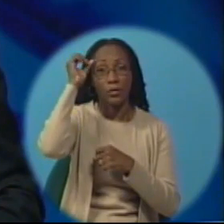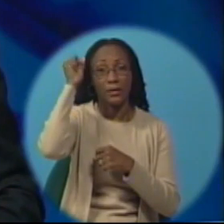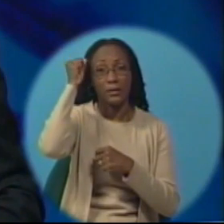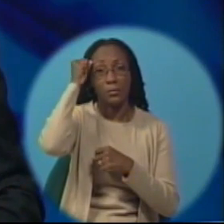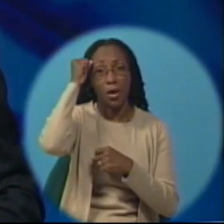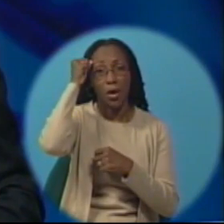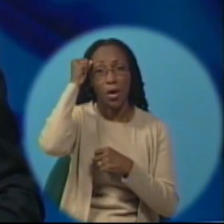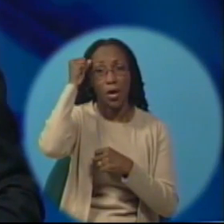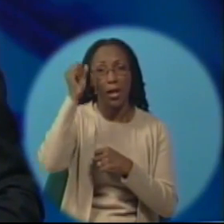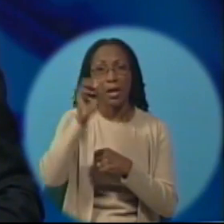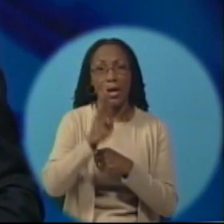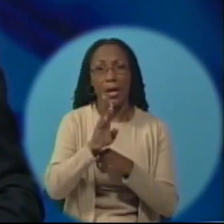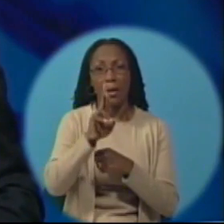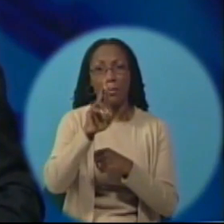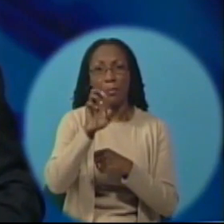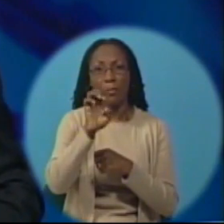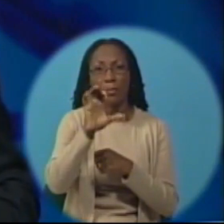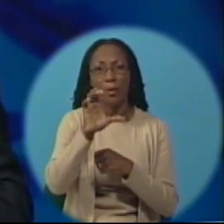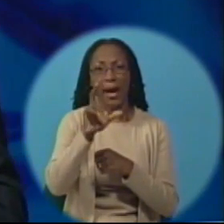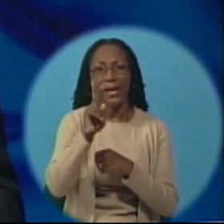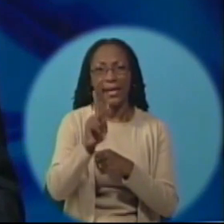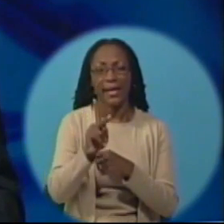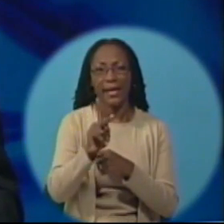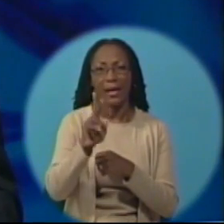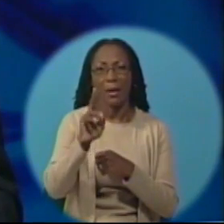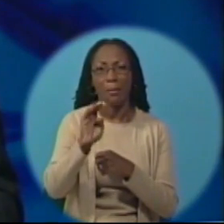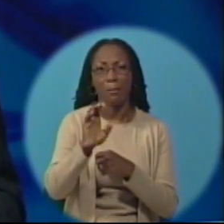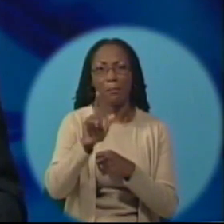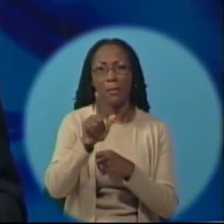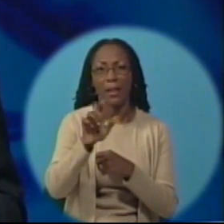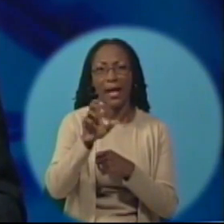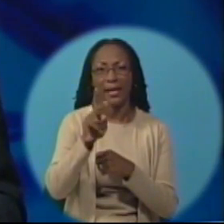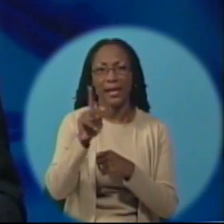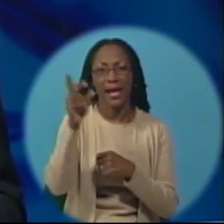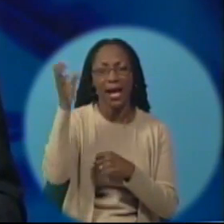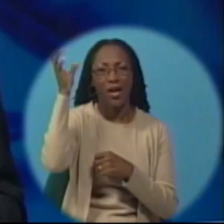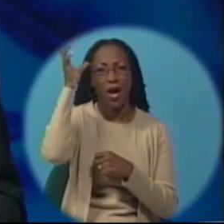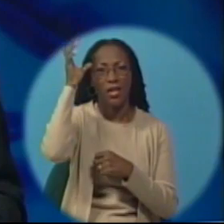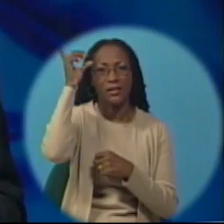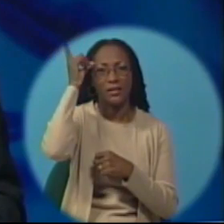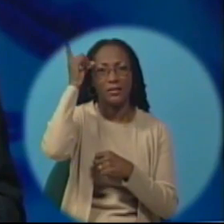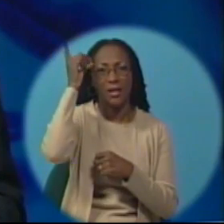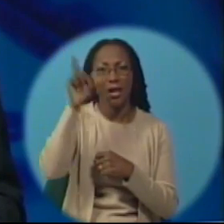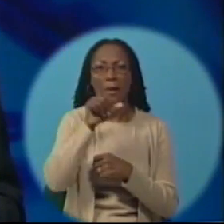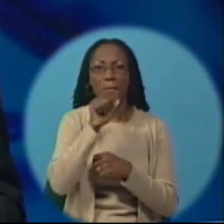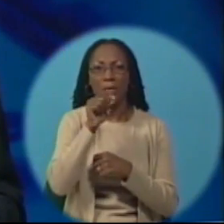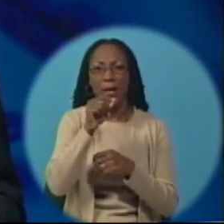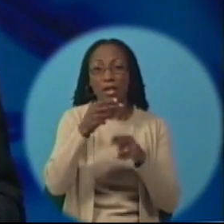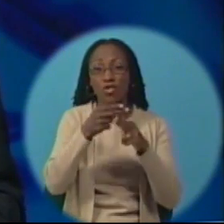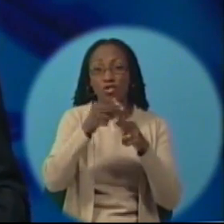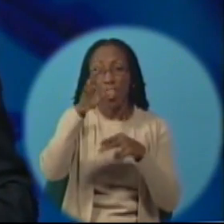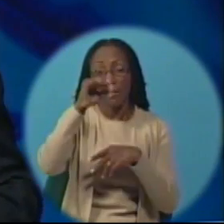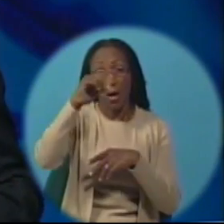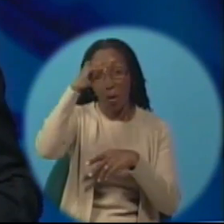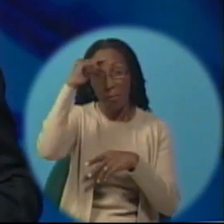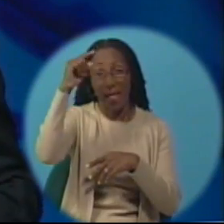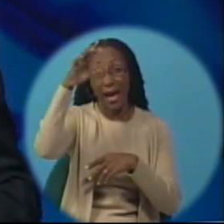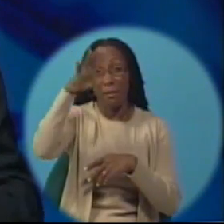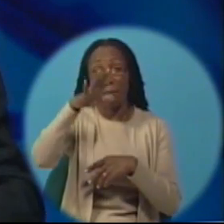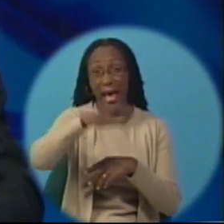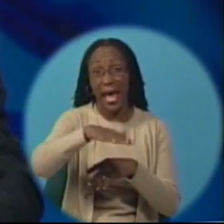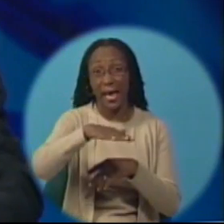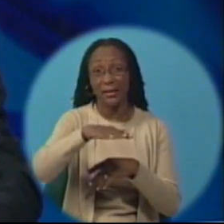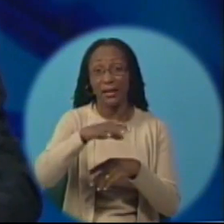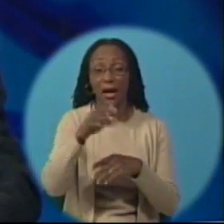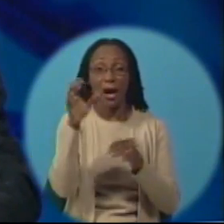alias Brecky or Blecky, and Carlo Devere Hinkson, alias Birdman, Shortman or Blackman, are